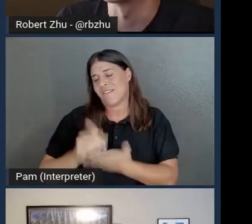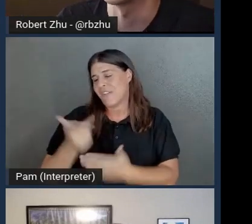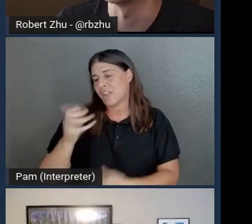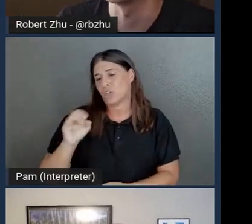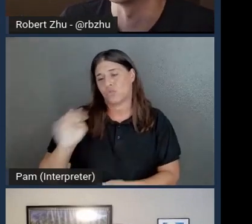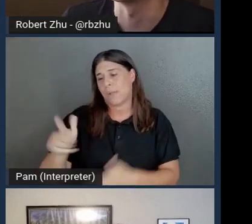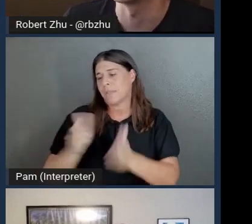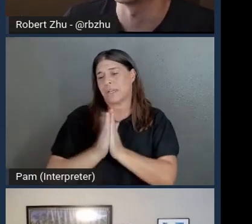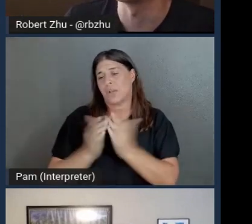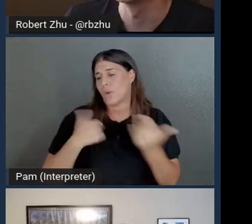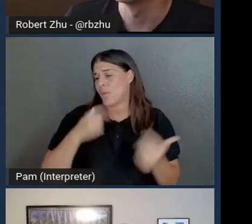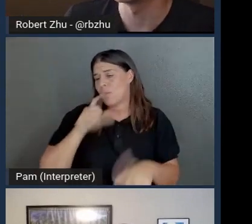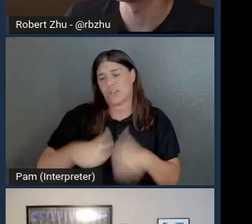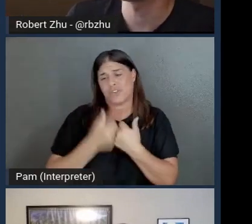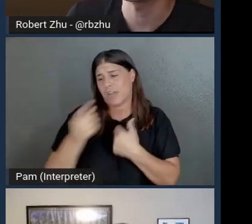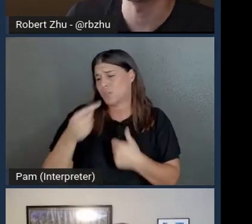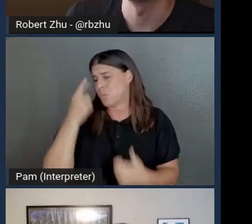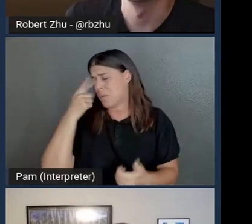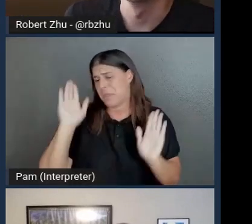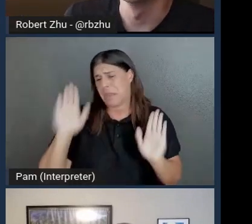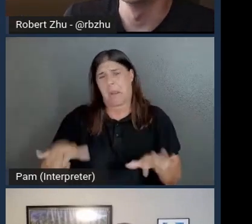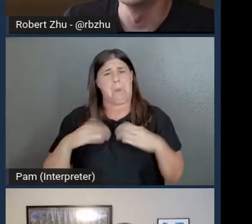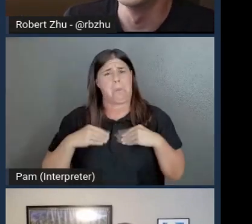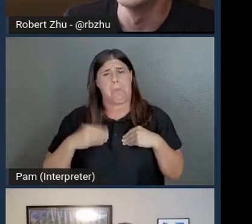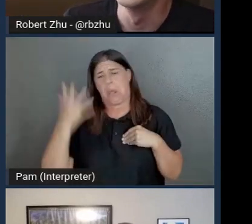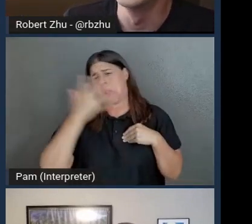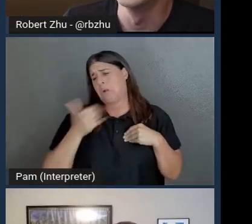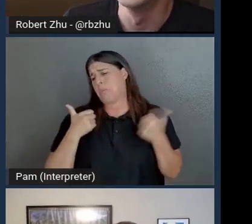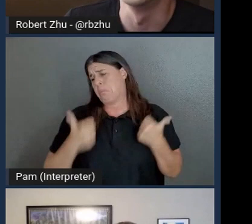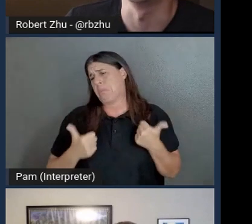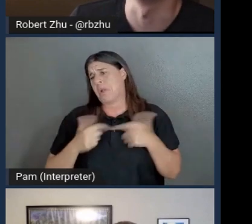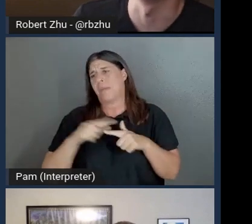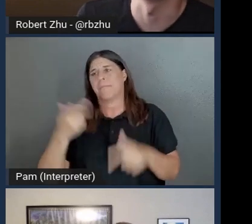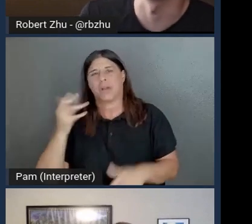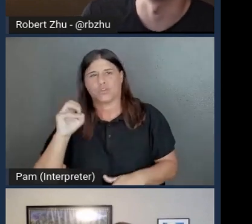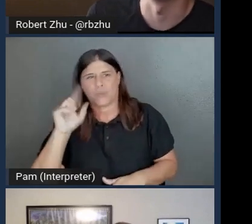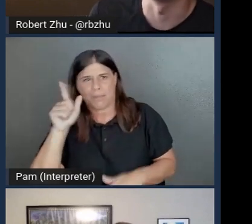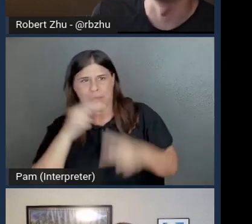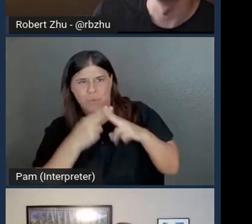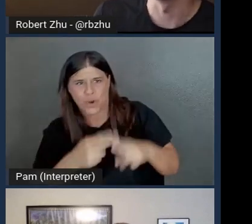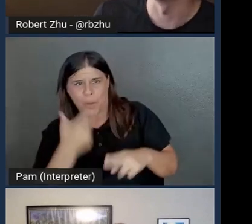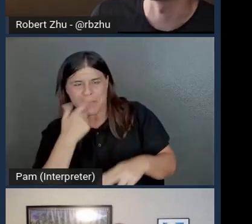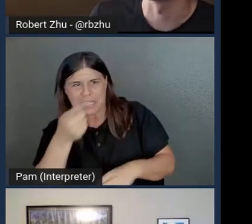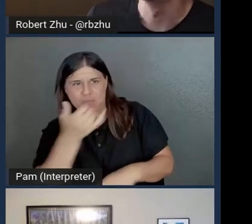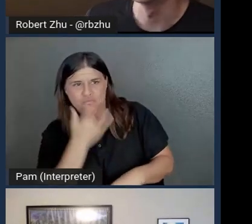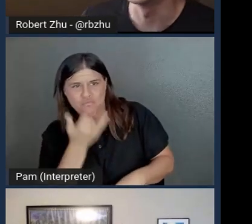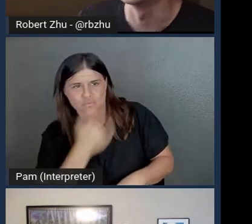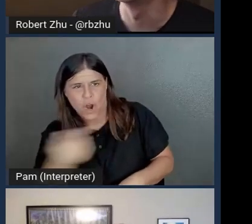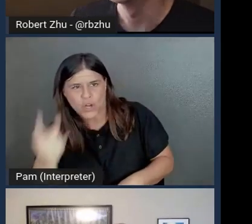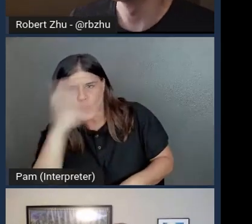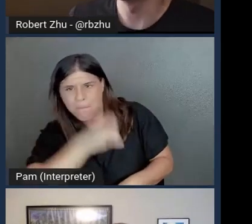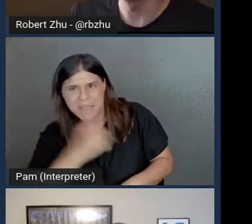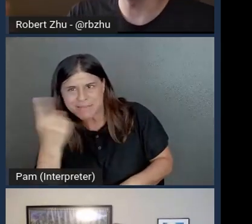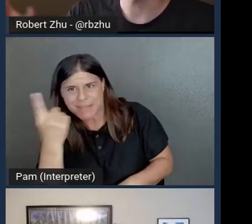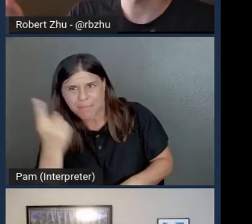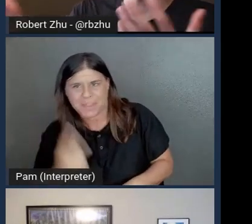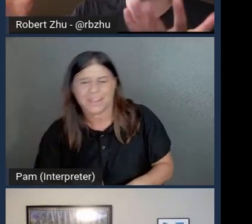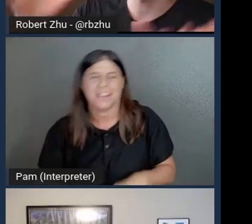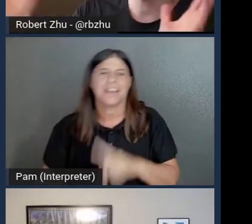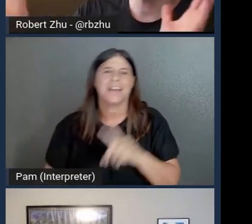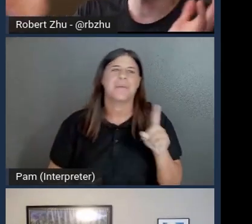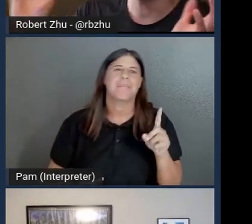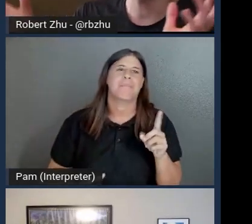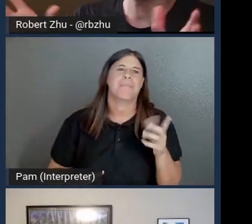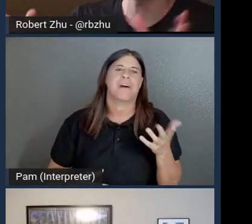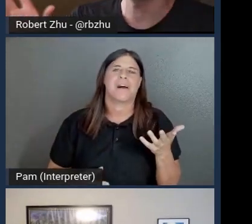we'd be able to challenge you on it. But somebody that knows Gremlin would call me on it. We won't tell. But